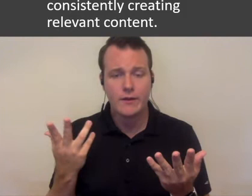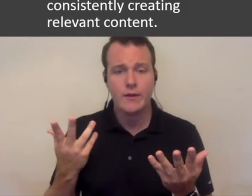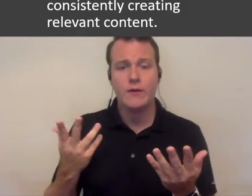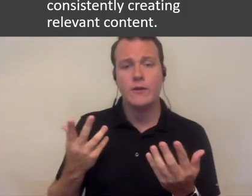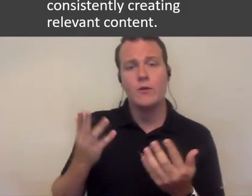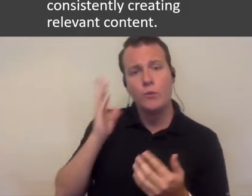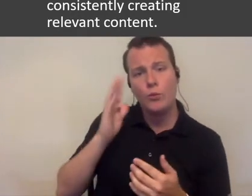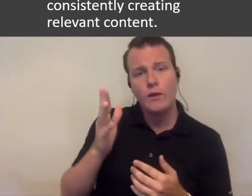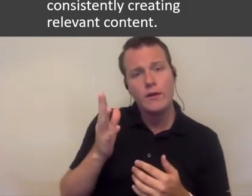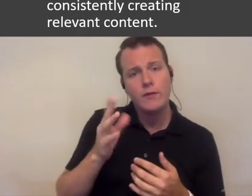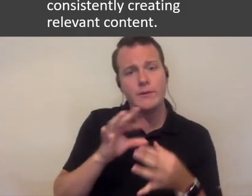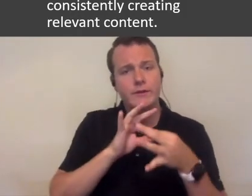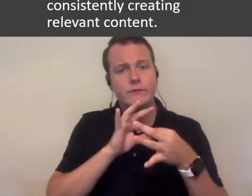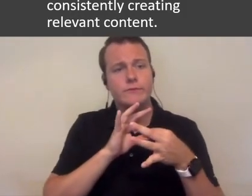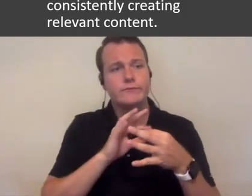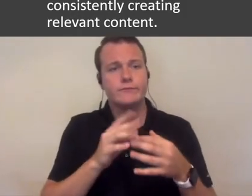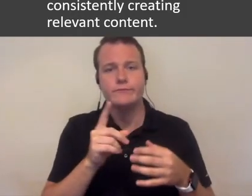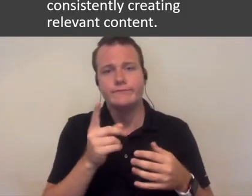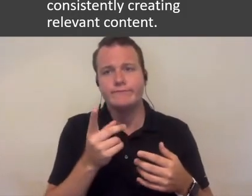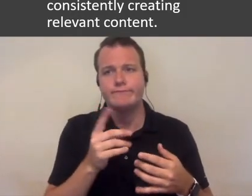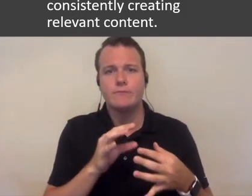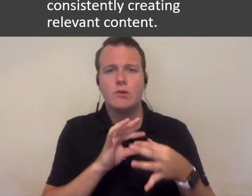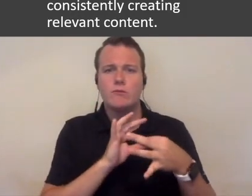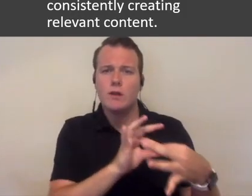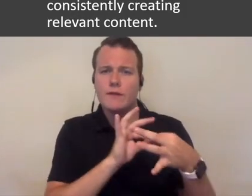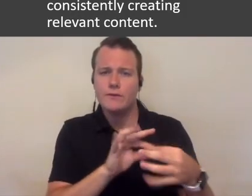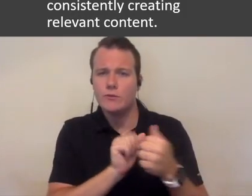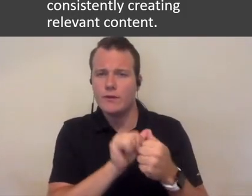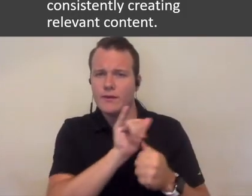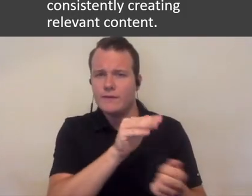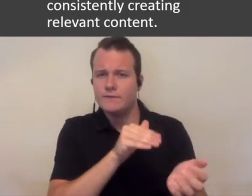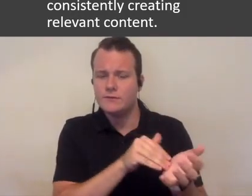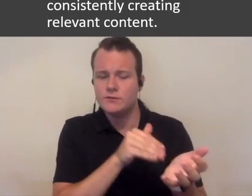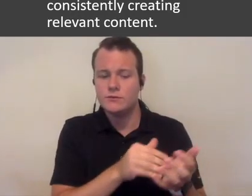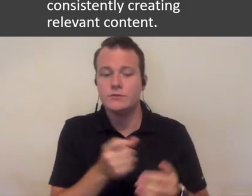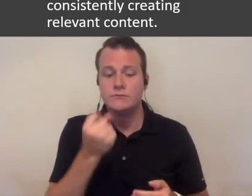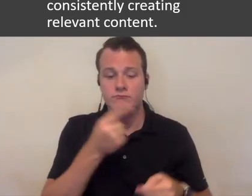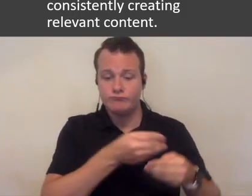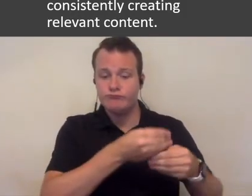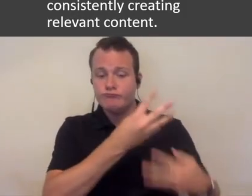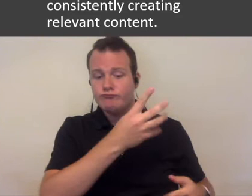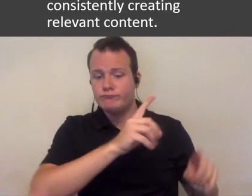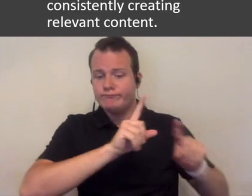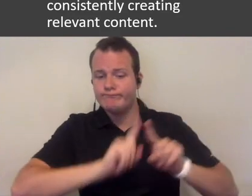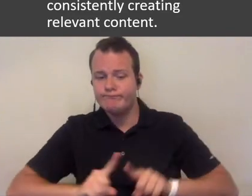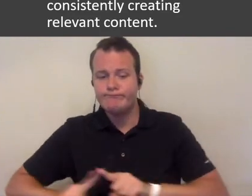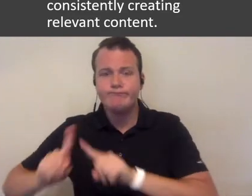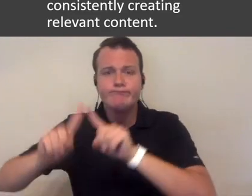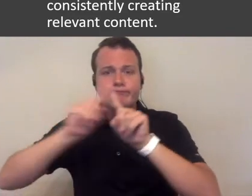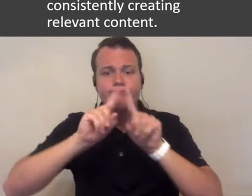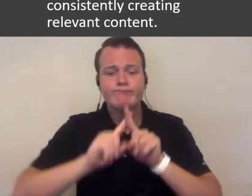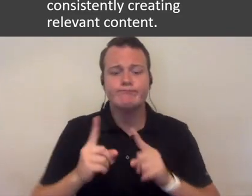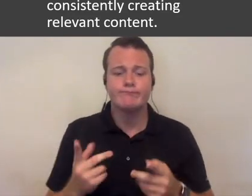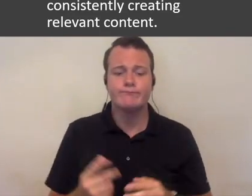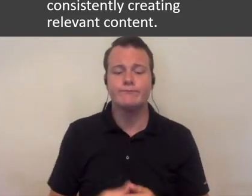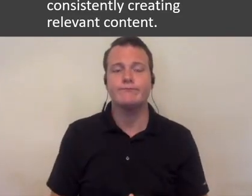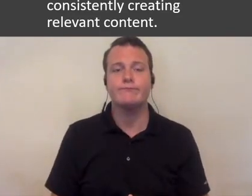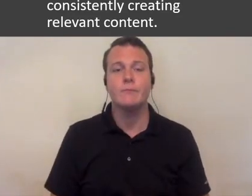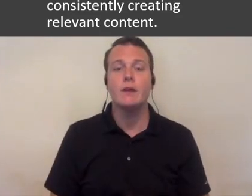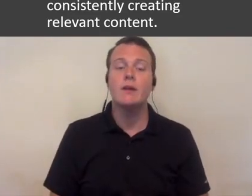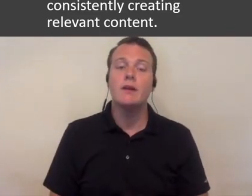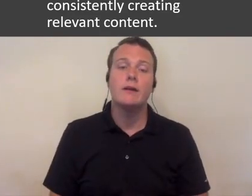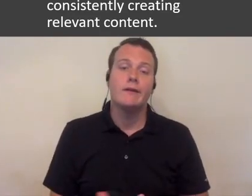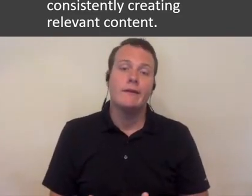these physicians? And you can see that there's a number of things you can talk about. You don't want to